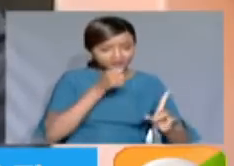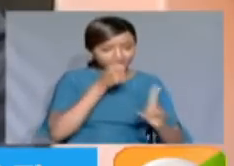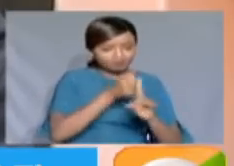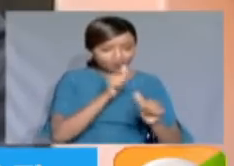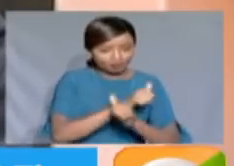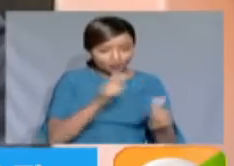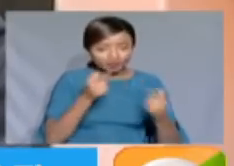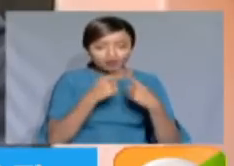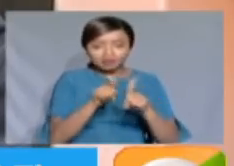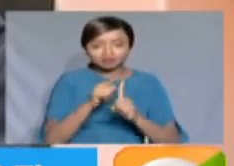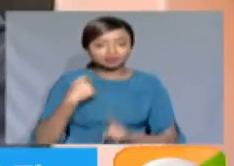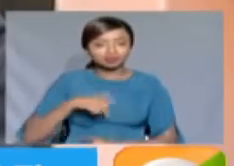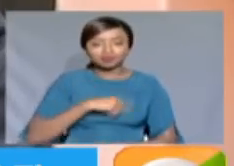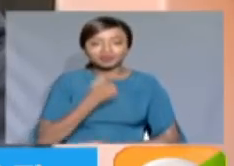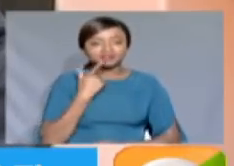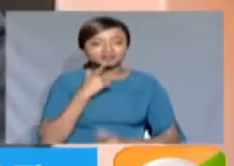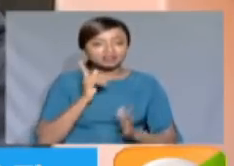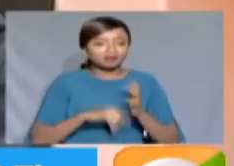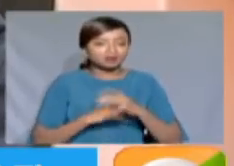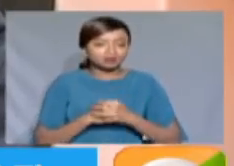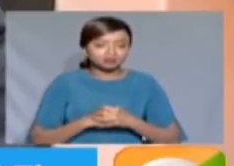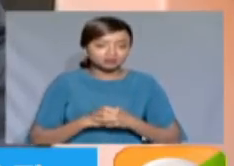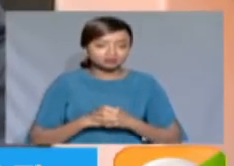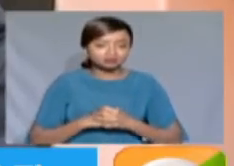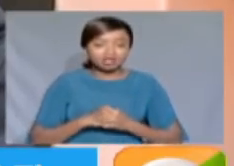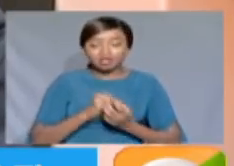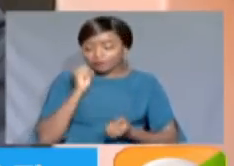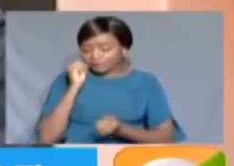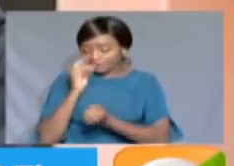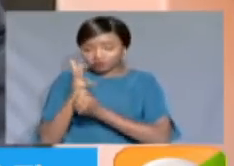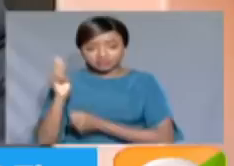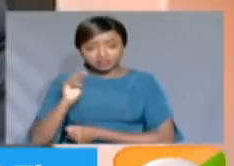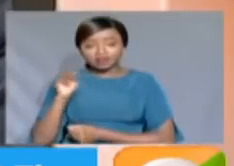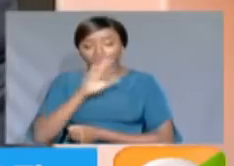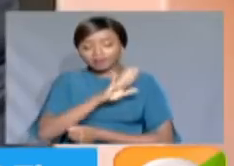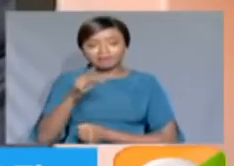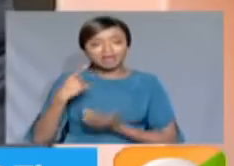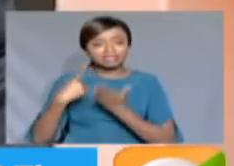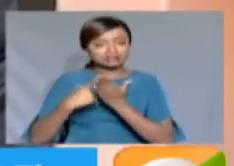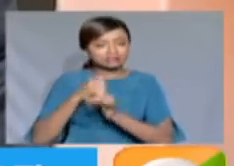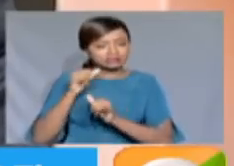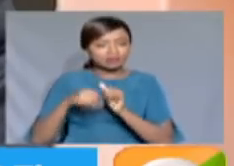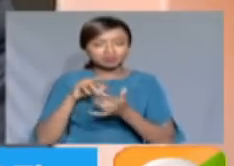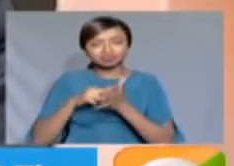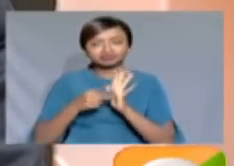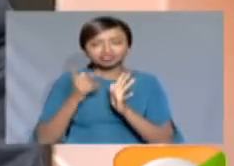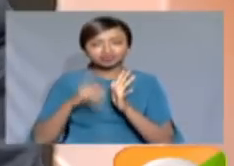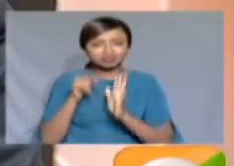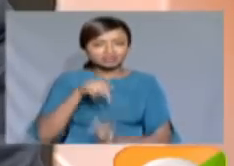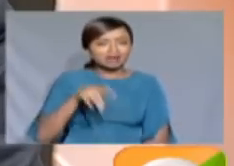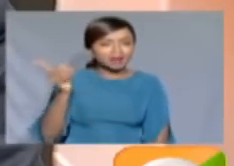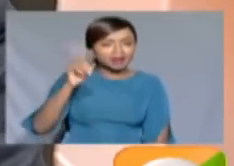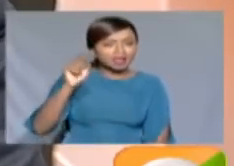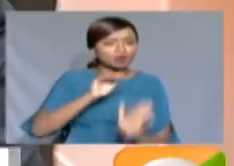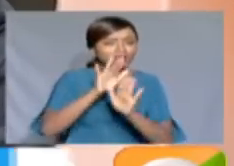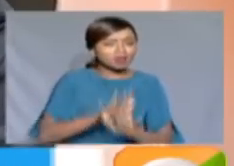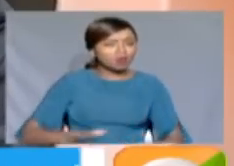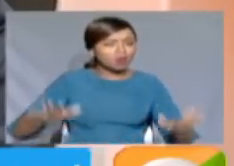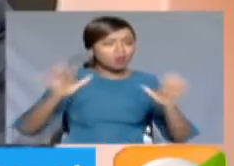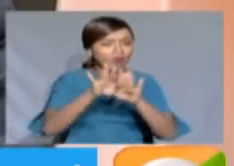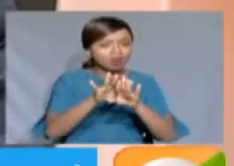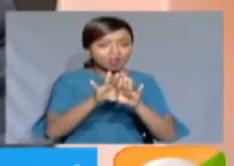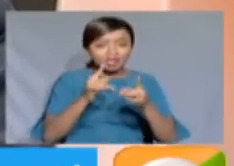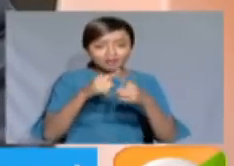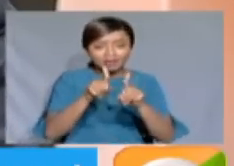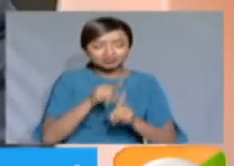this case, we are saying that the 14 million he's talking about is the entire Nairobi. Mm-hmm. He should actually base his argument